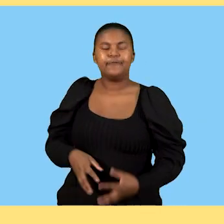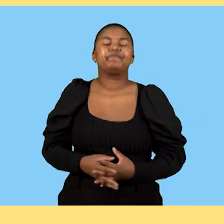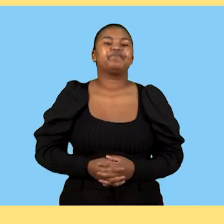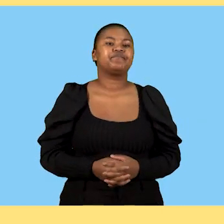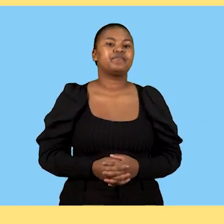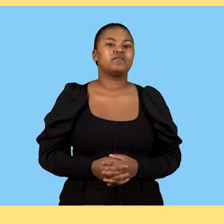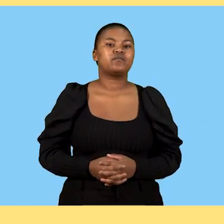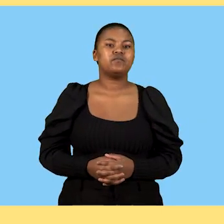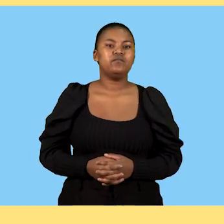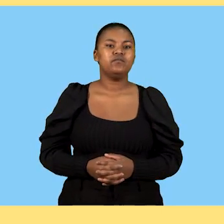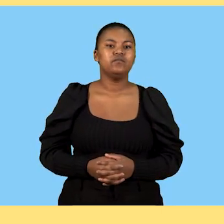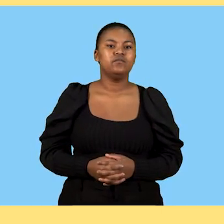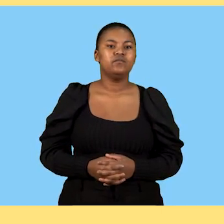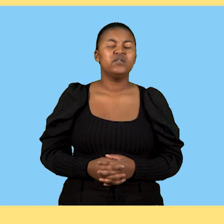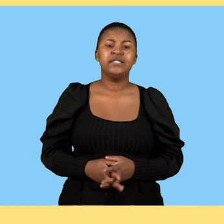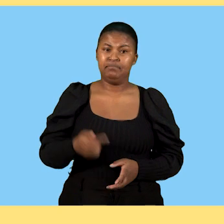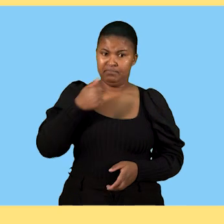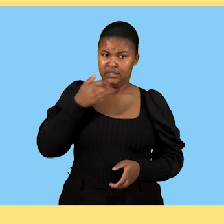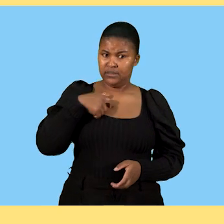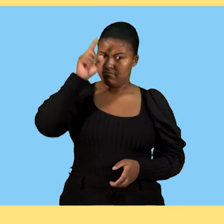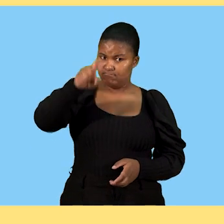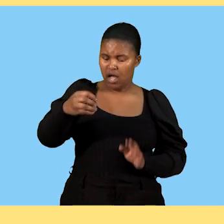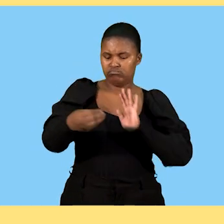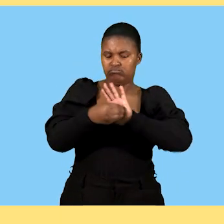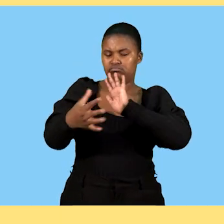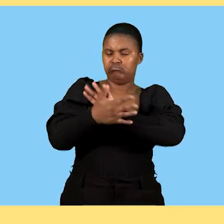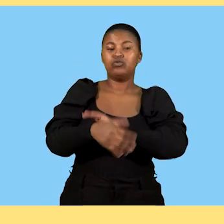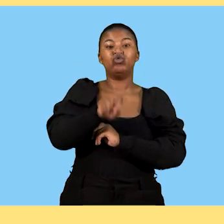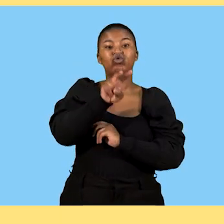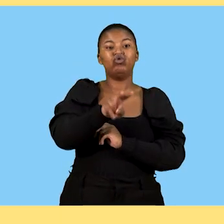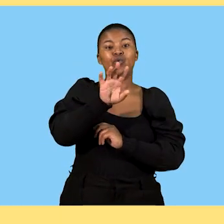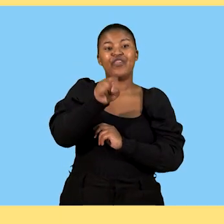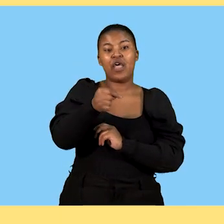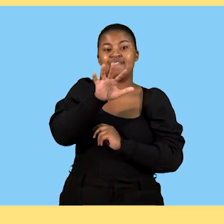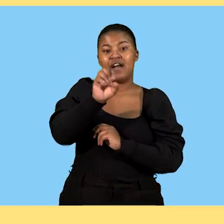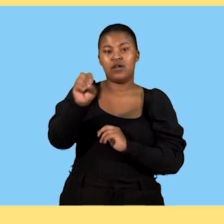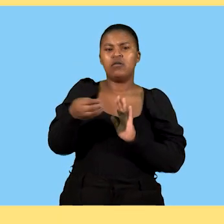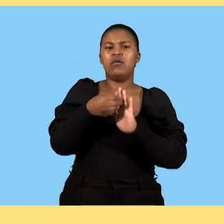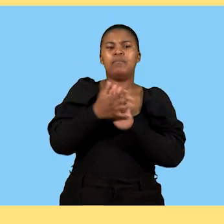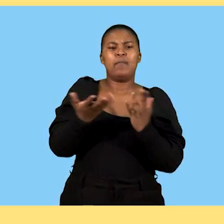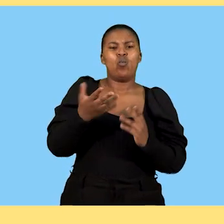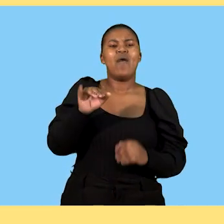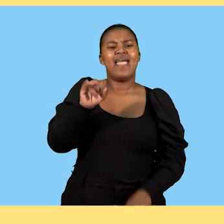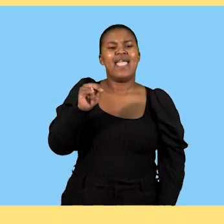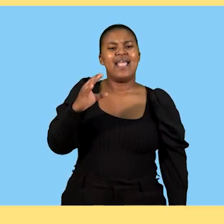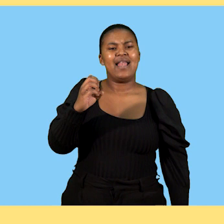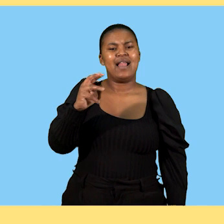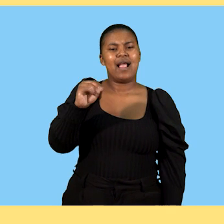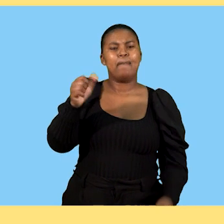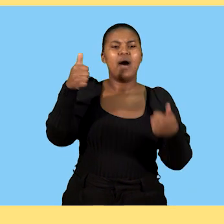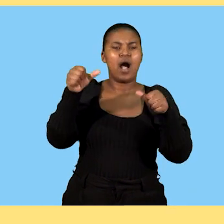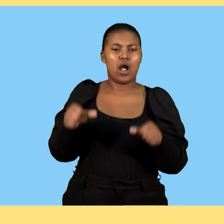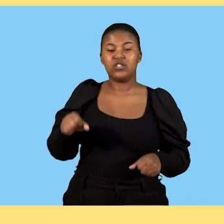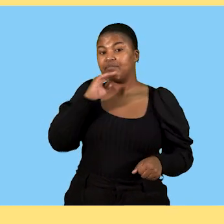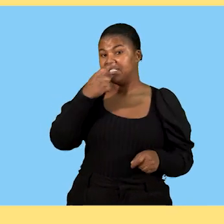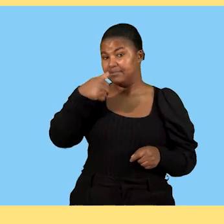2,500. I should then be able to record this 2,500 in my bad debts recovered, which is an income account. So I'll come